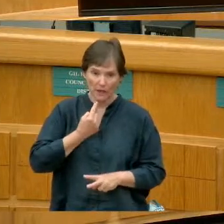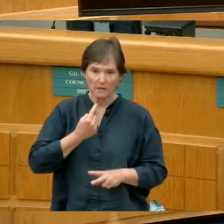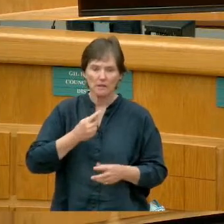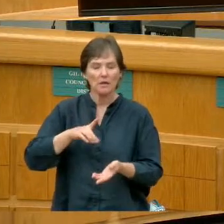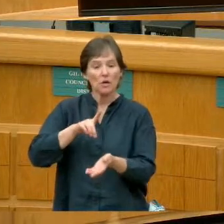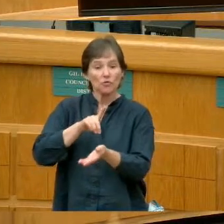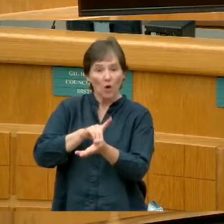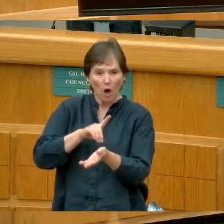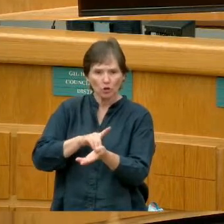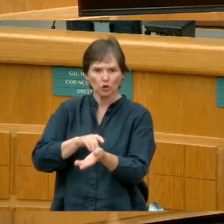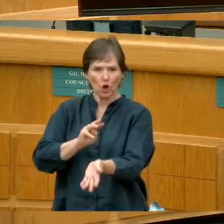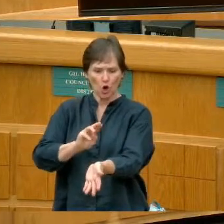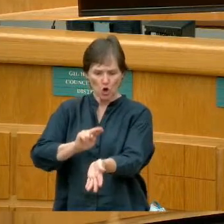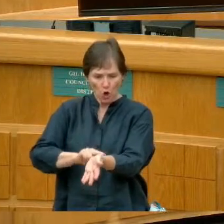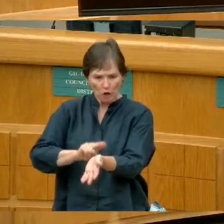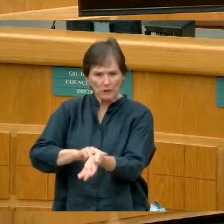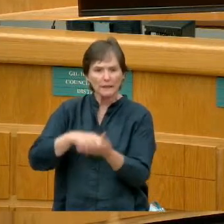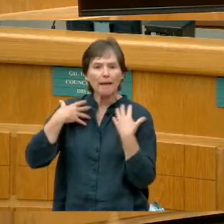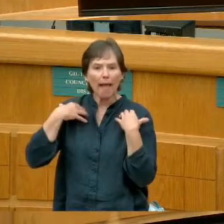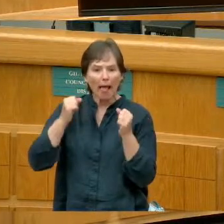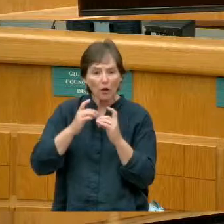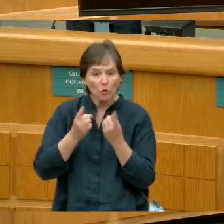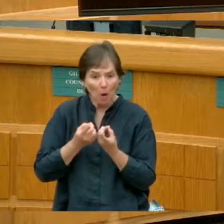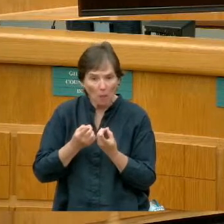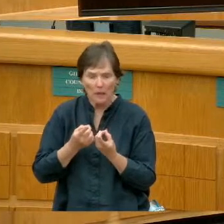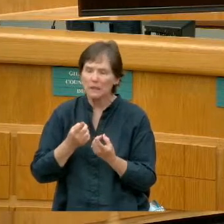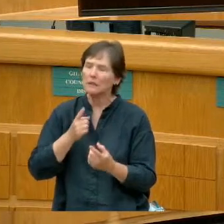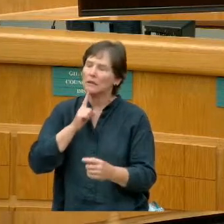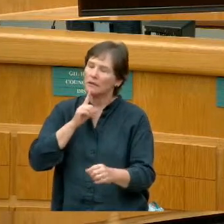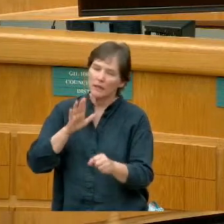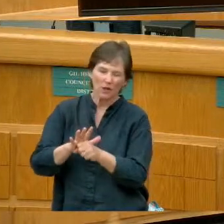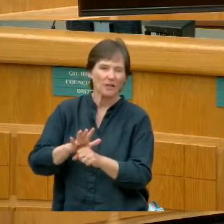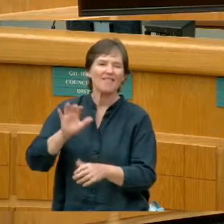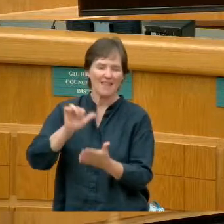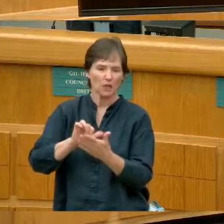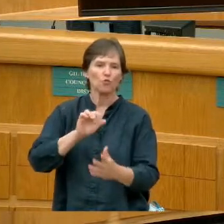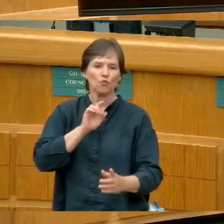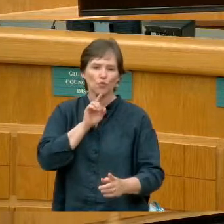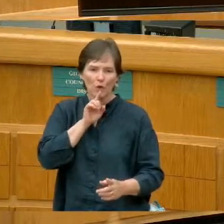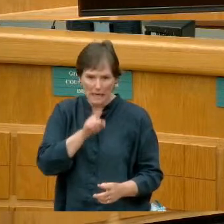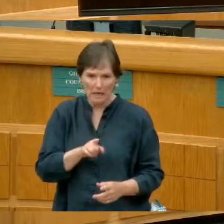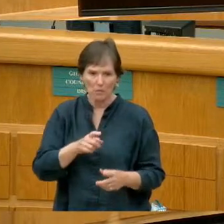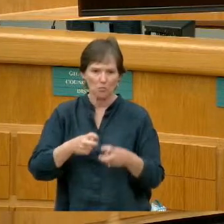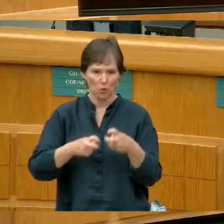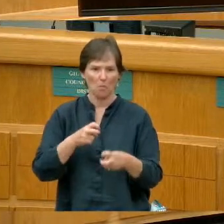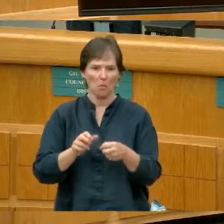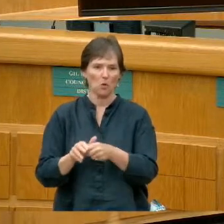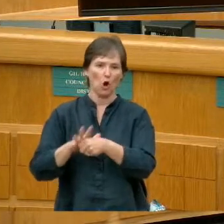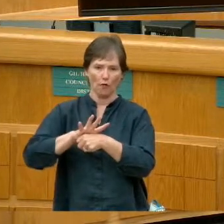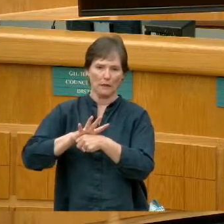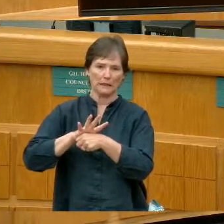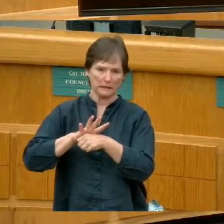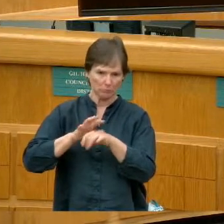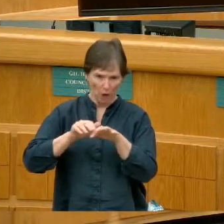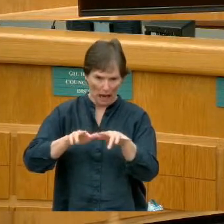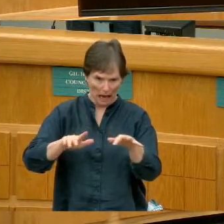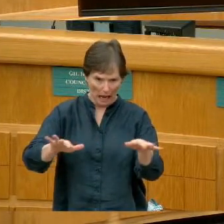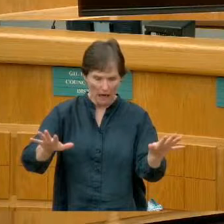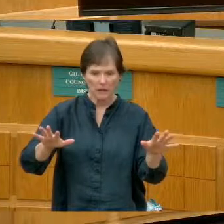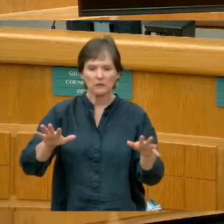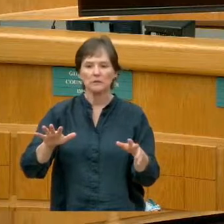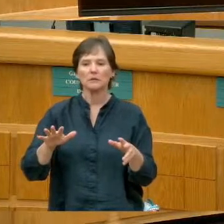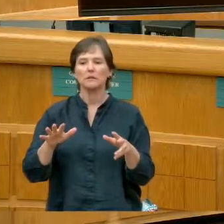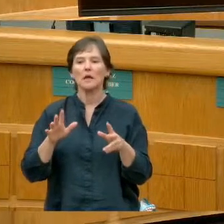your leaders can all assure you that it's real. The 4,000 plus COVID-19 people here in